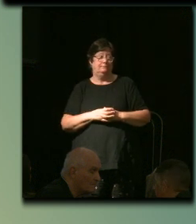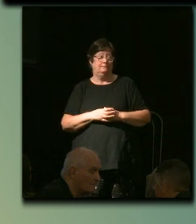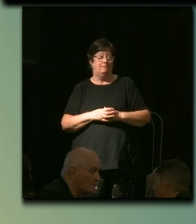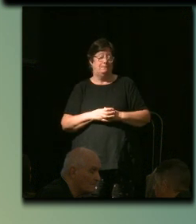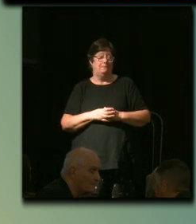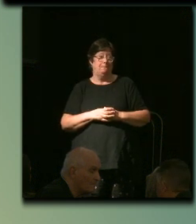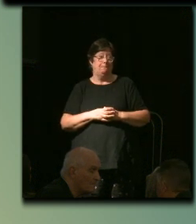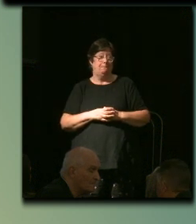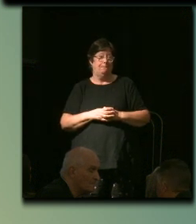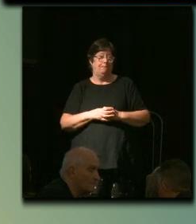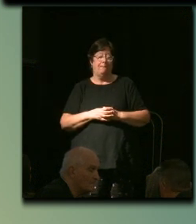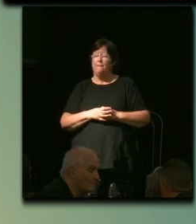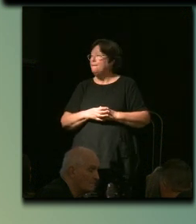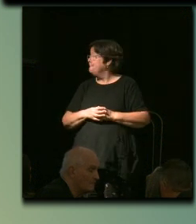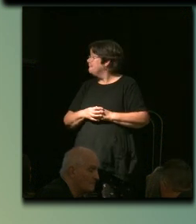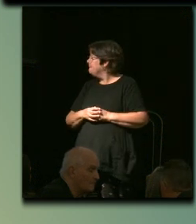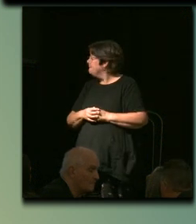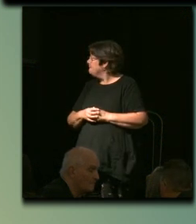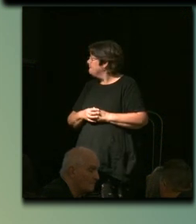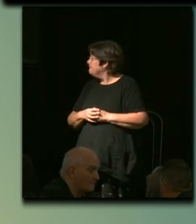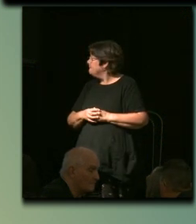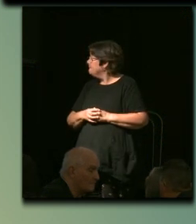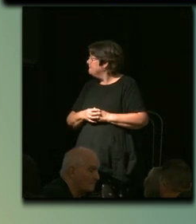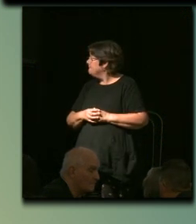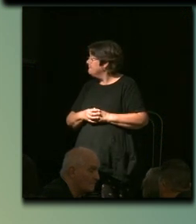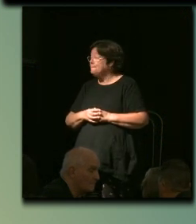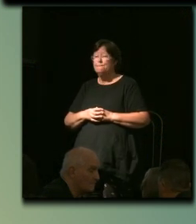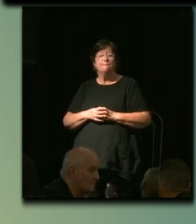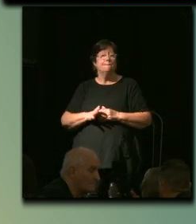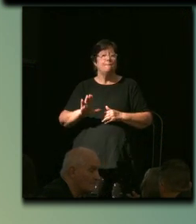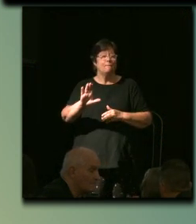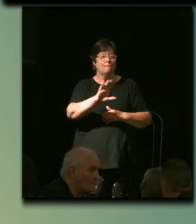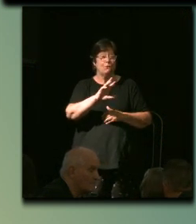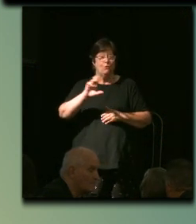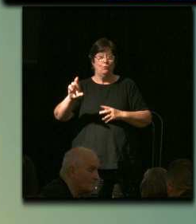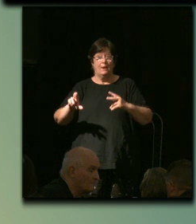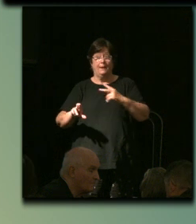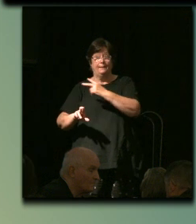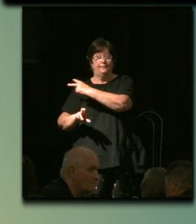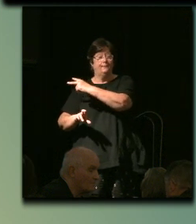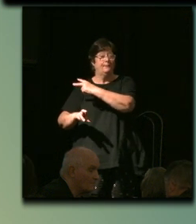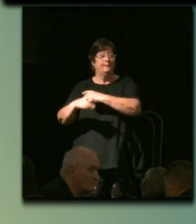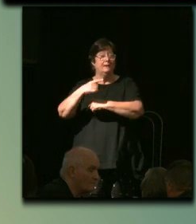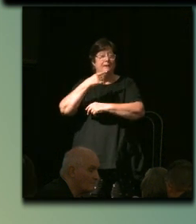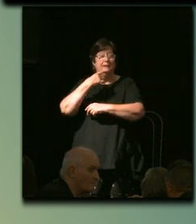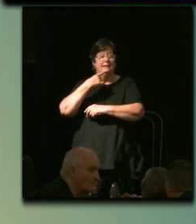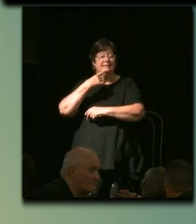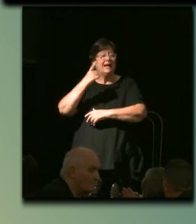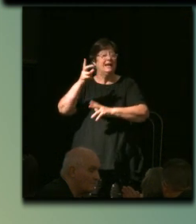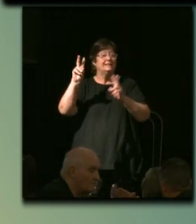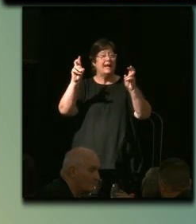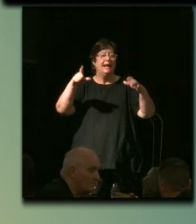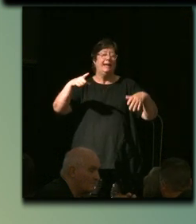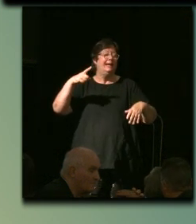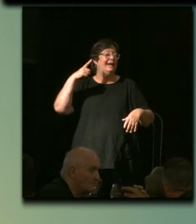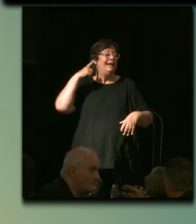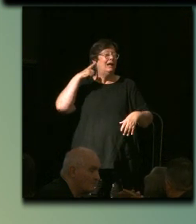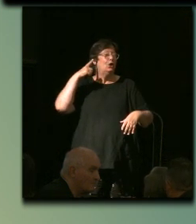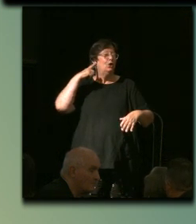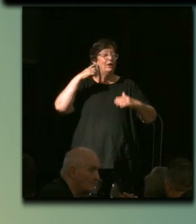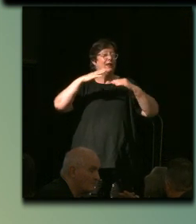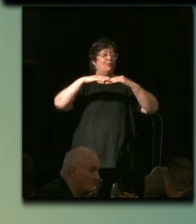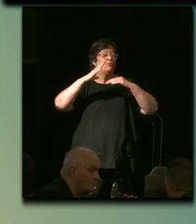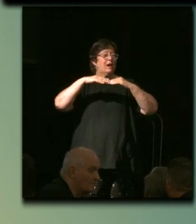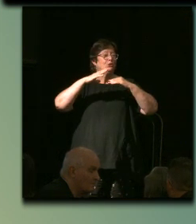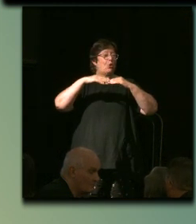On my left-hand side, your right-hand side, where it says hearing thresholds, you can